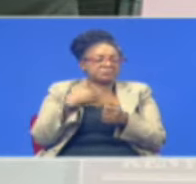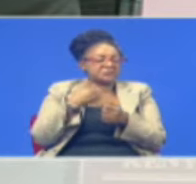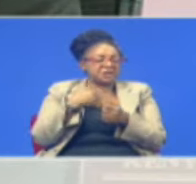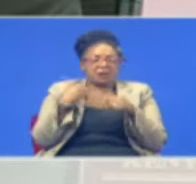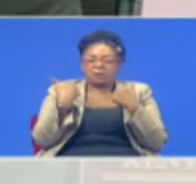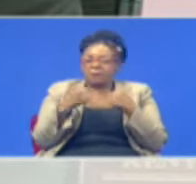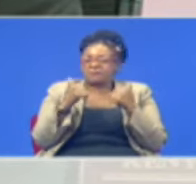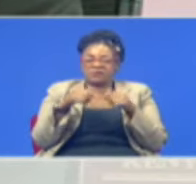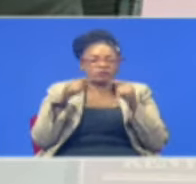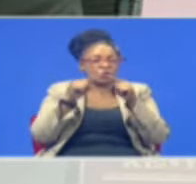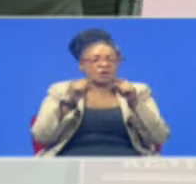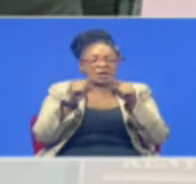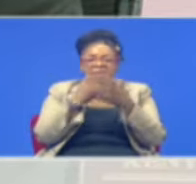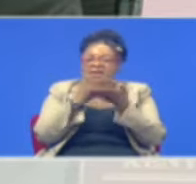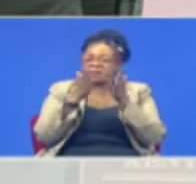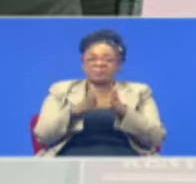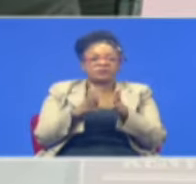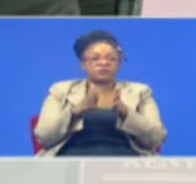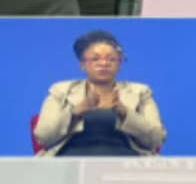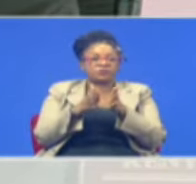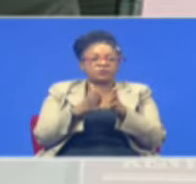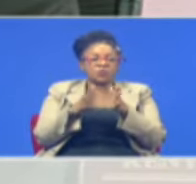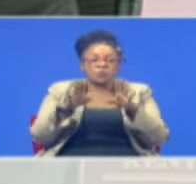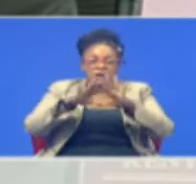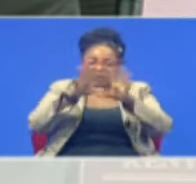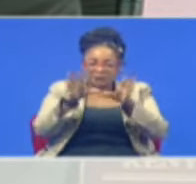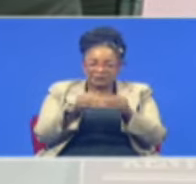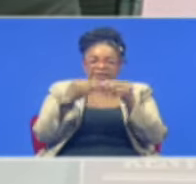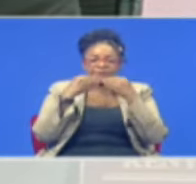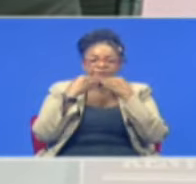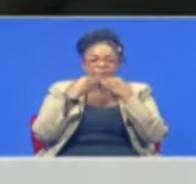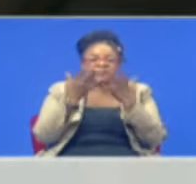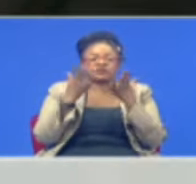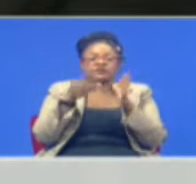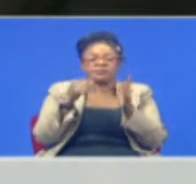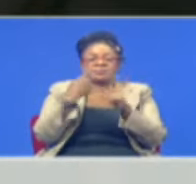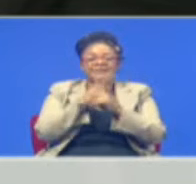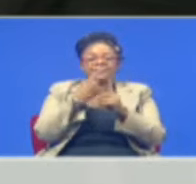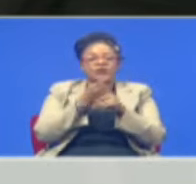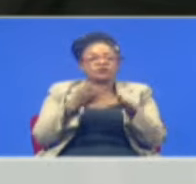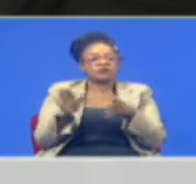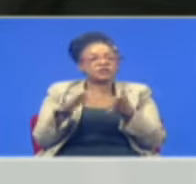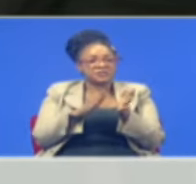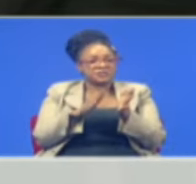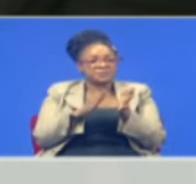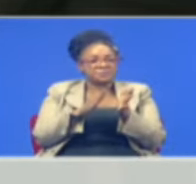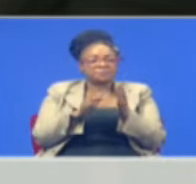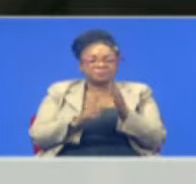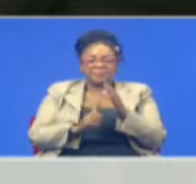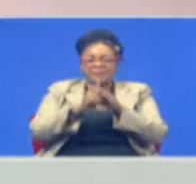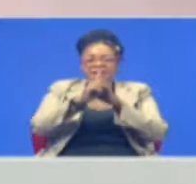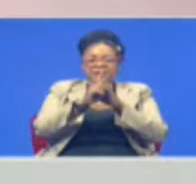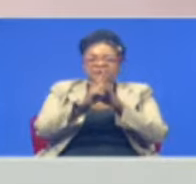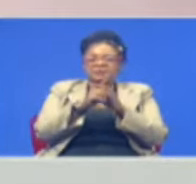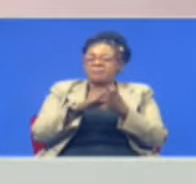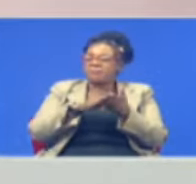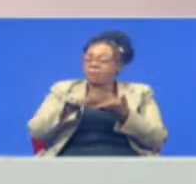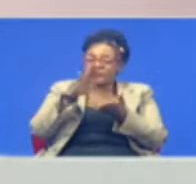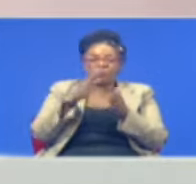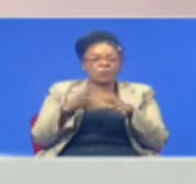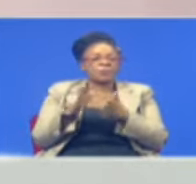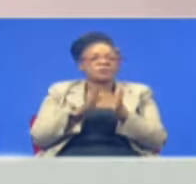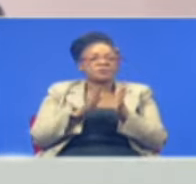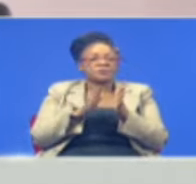anybody unheard. We collected information from several sources. Rugby appeared in a very big way. For the